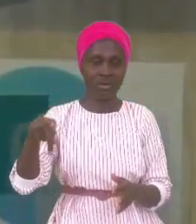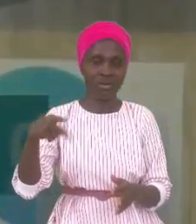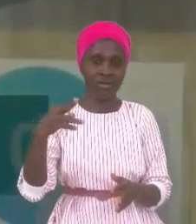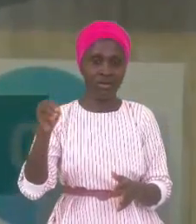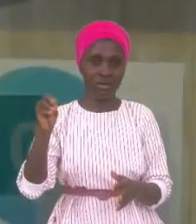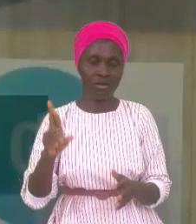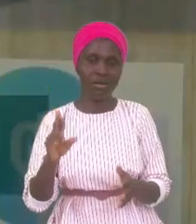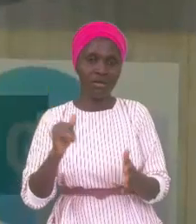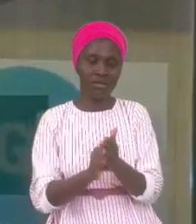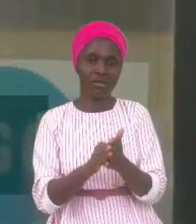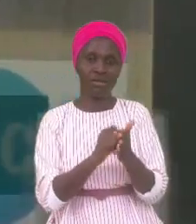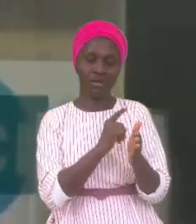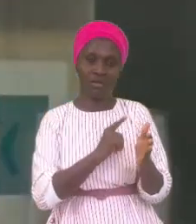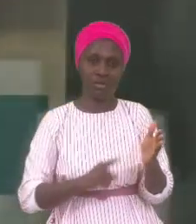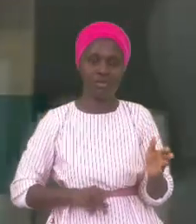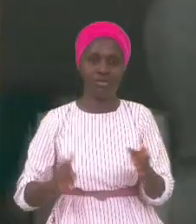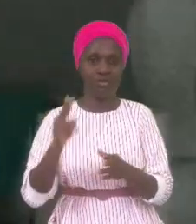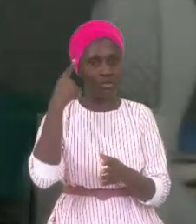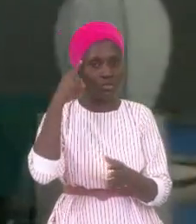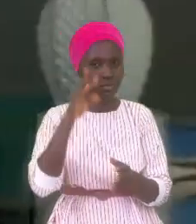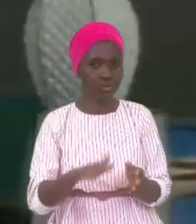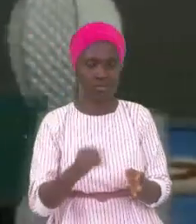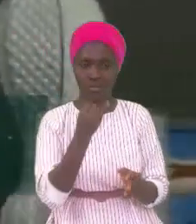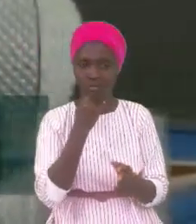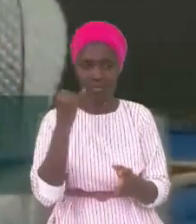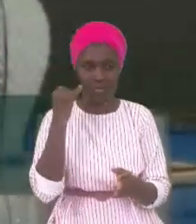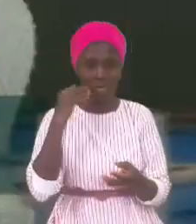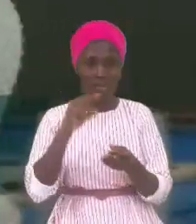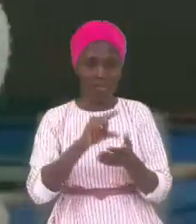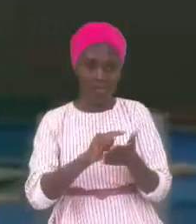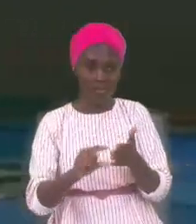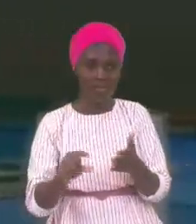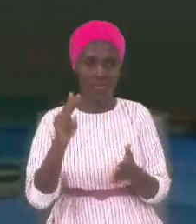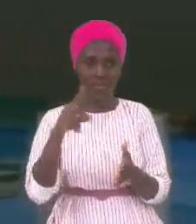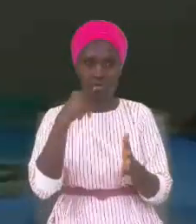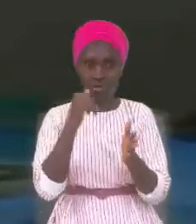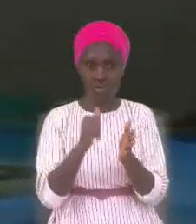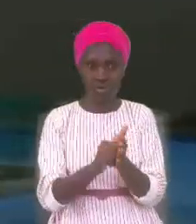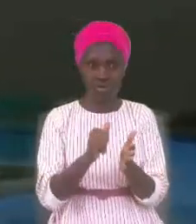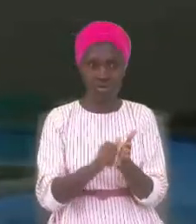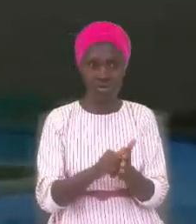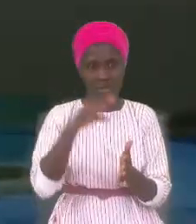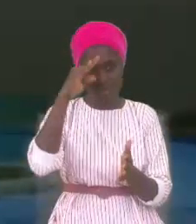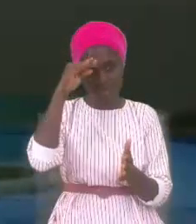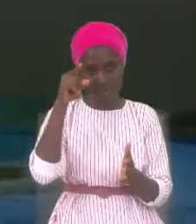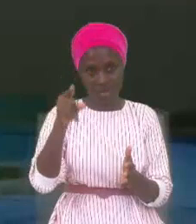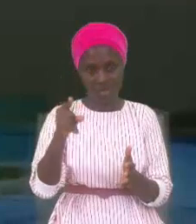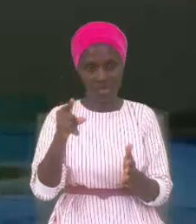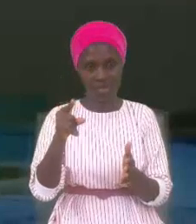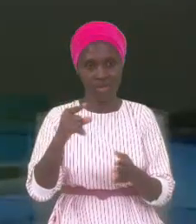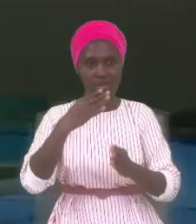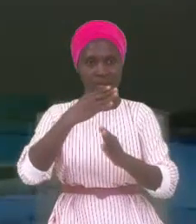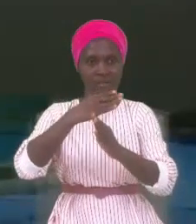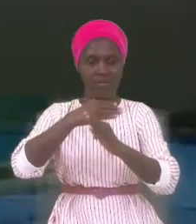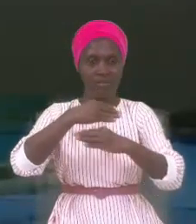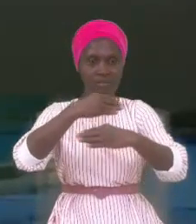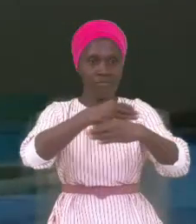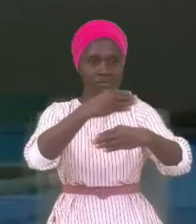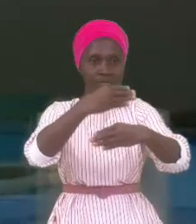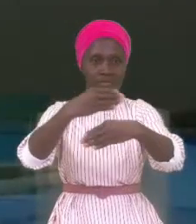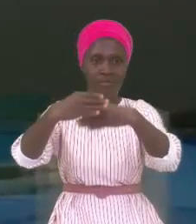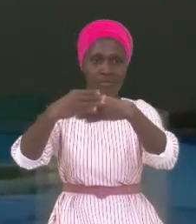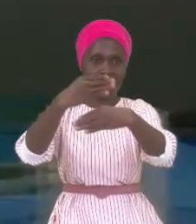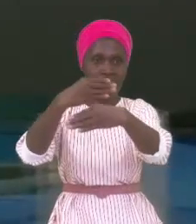in verse 2, it says, and he fenced it. Look at what God is doing. He said,